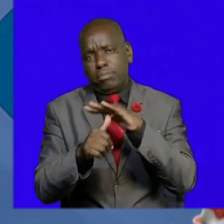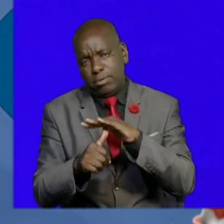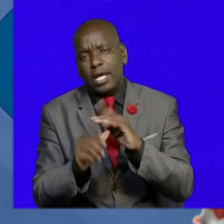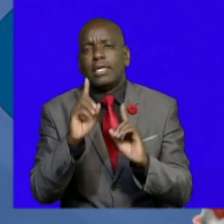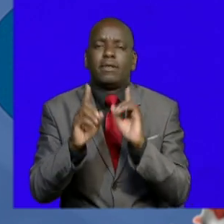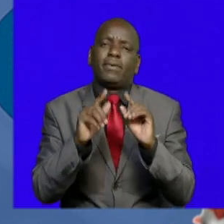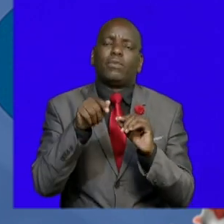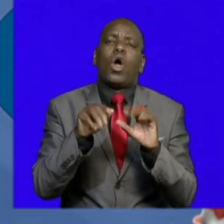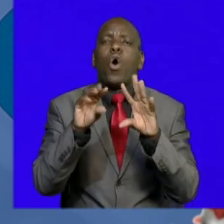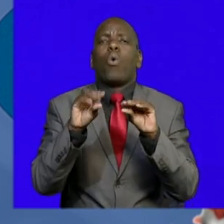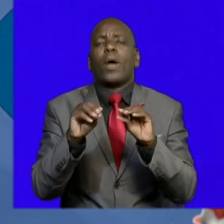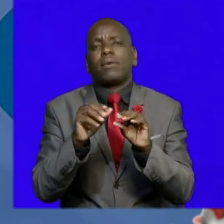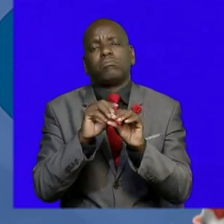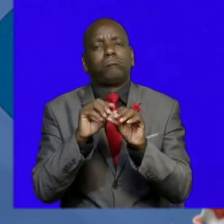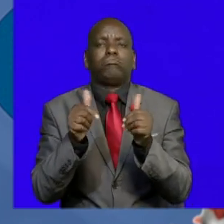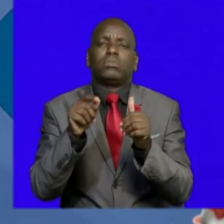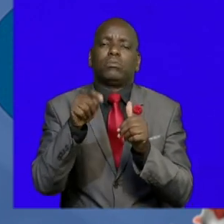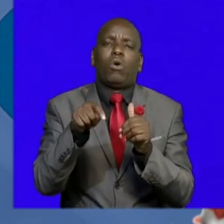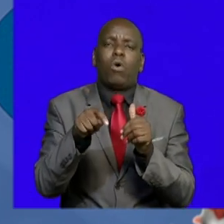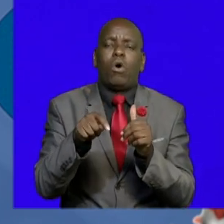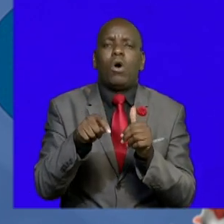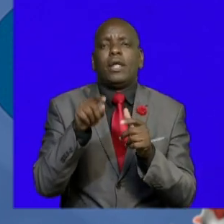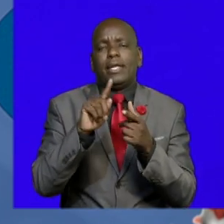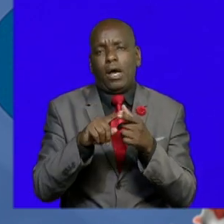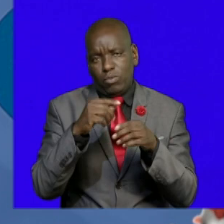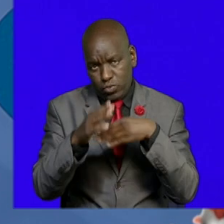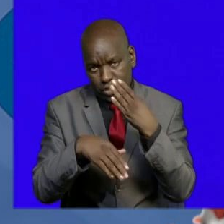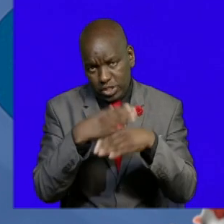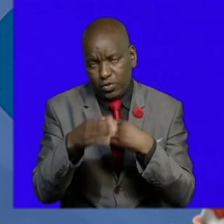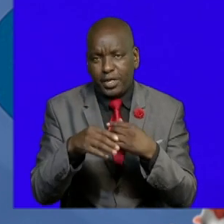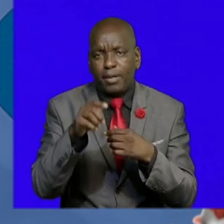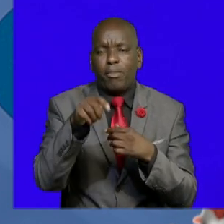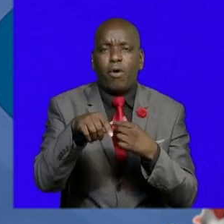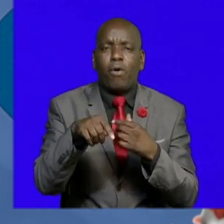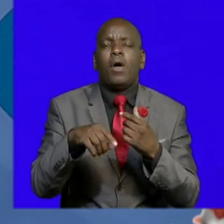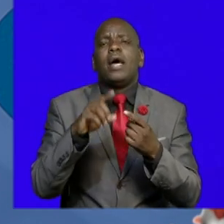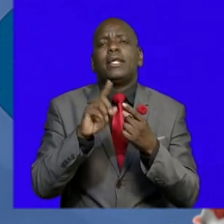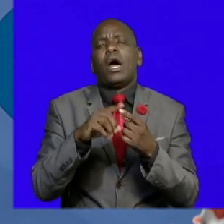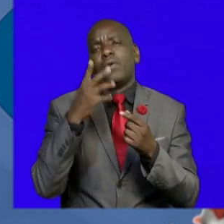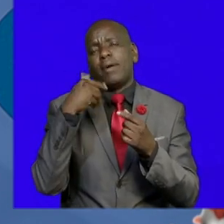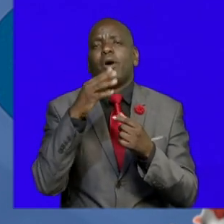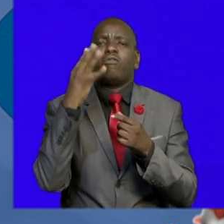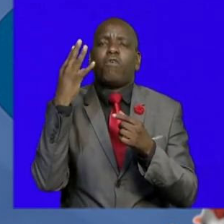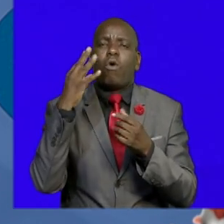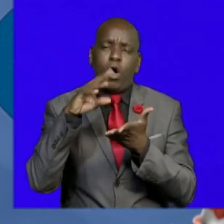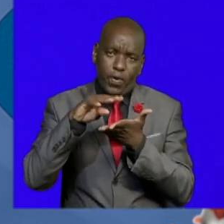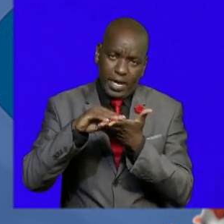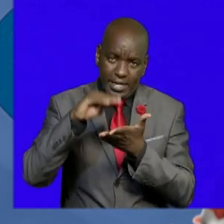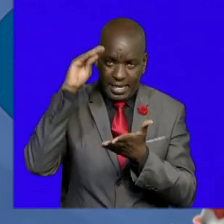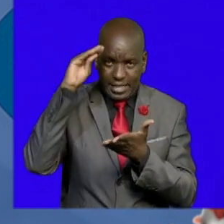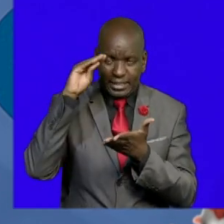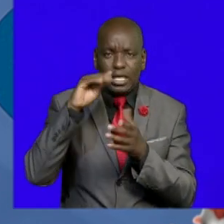practices. Work to strengthen this area is, of course, continuing. Fourth, we have learned